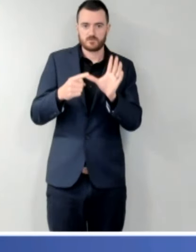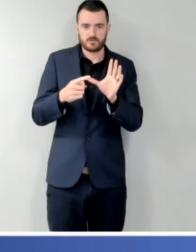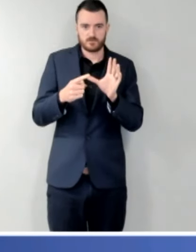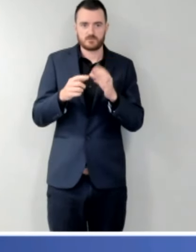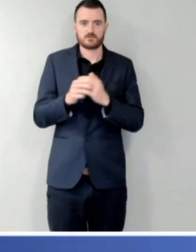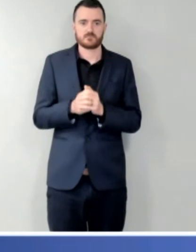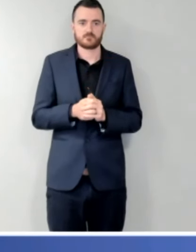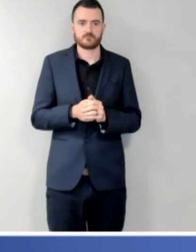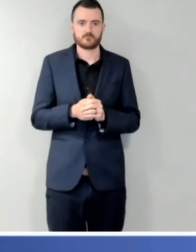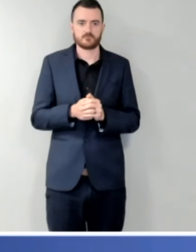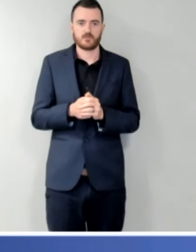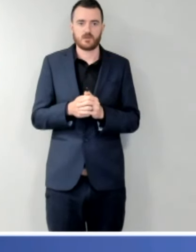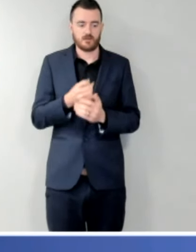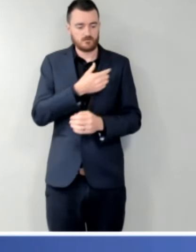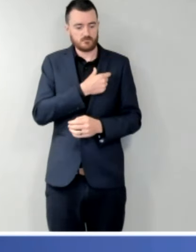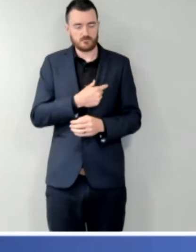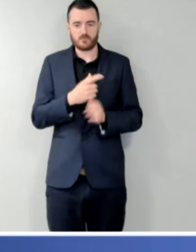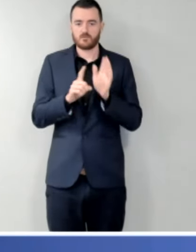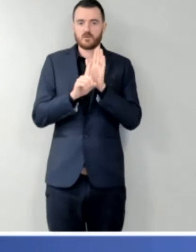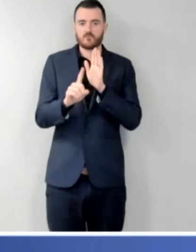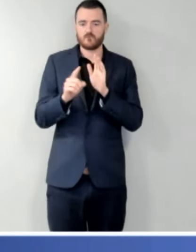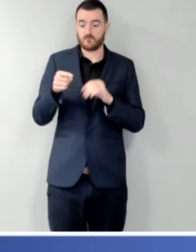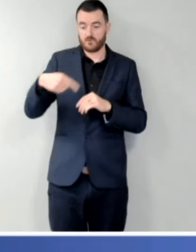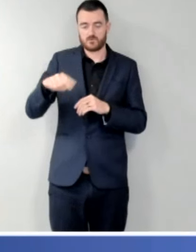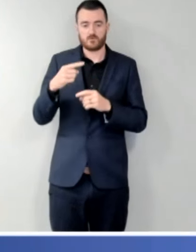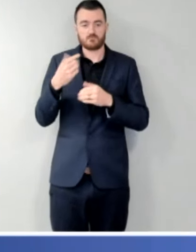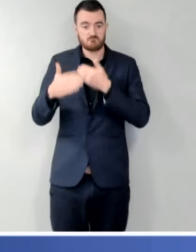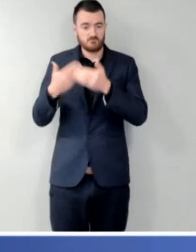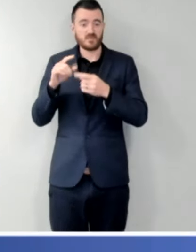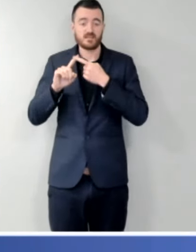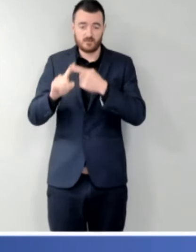on behalf of those who continue the fight to this day